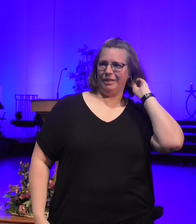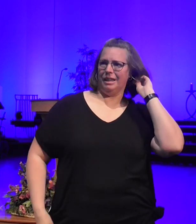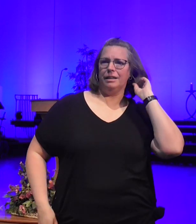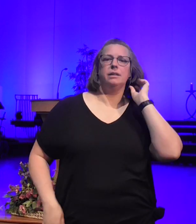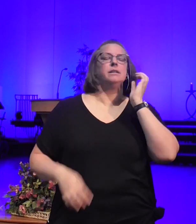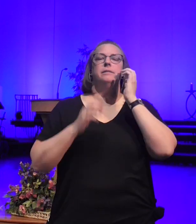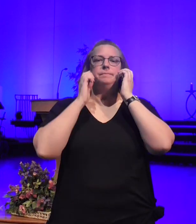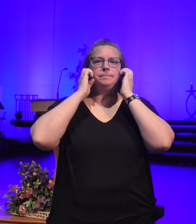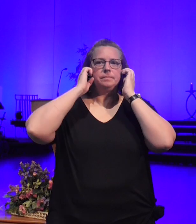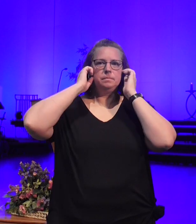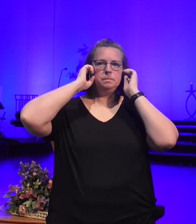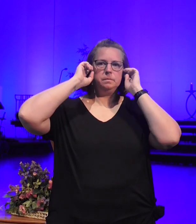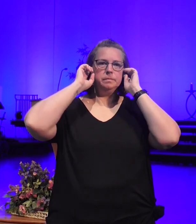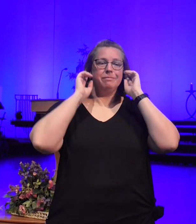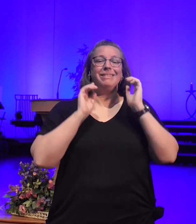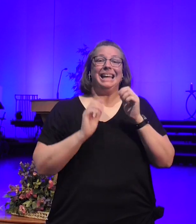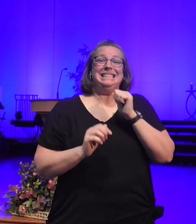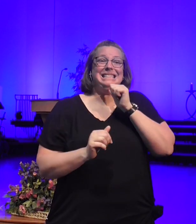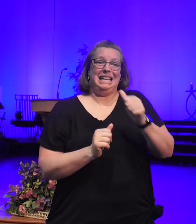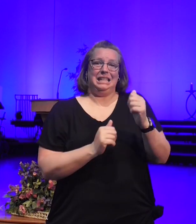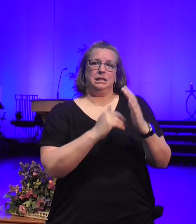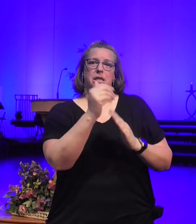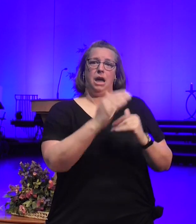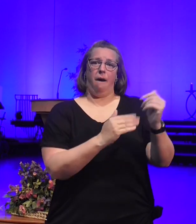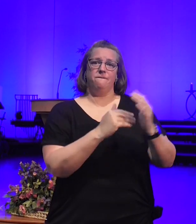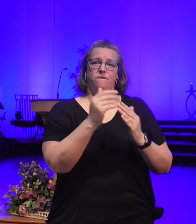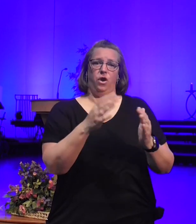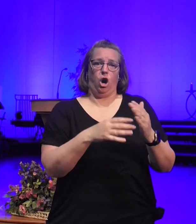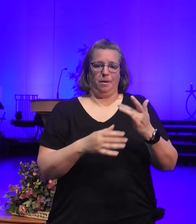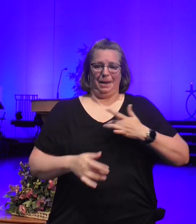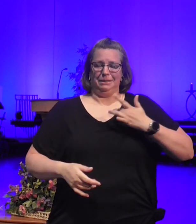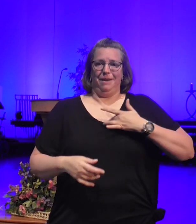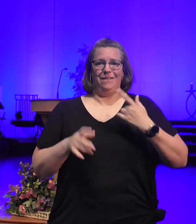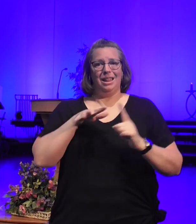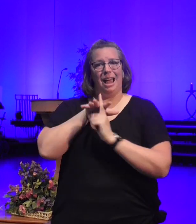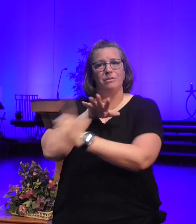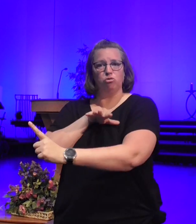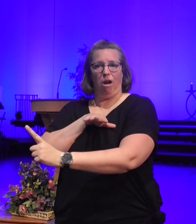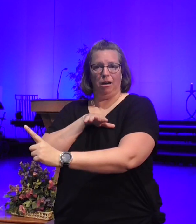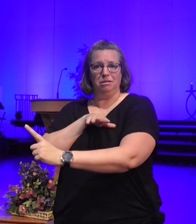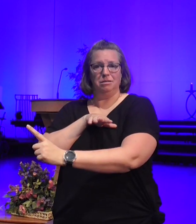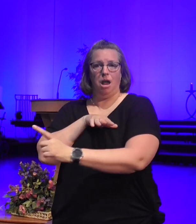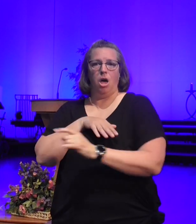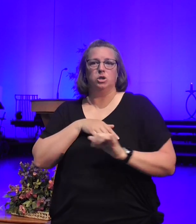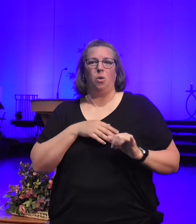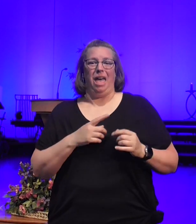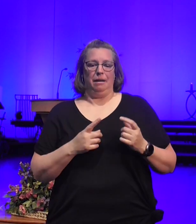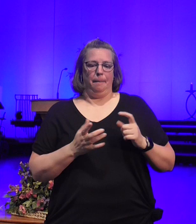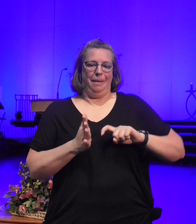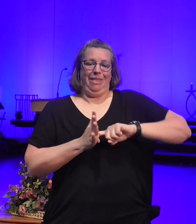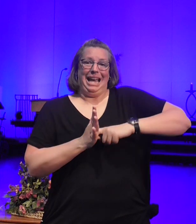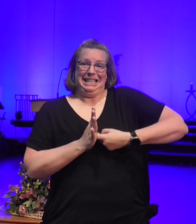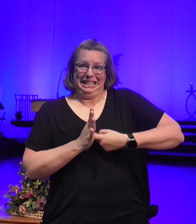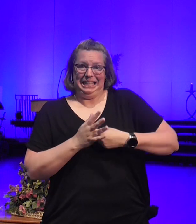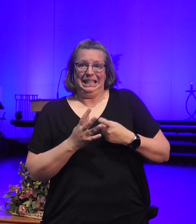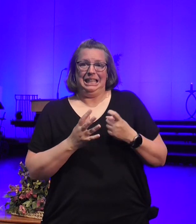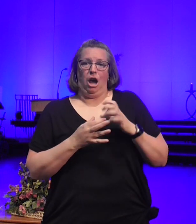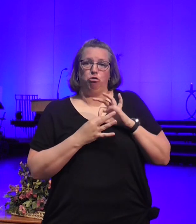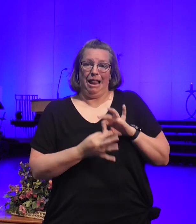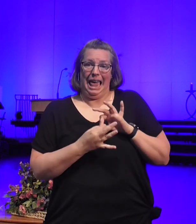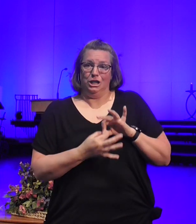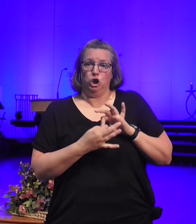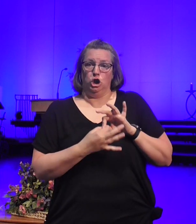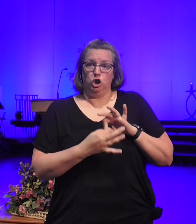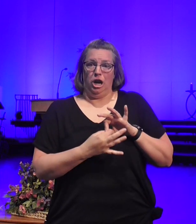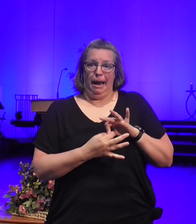true belonging, whether it's with a key relationship that you want to continue to foster or a